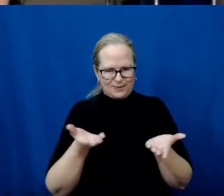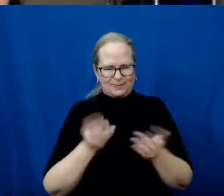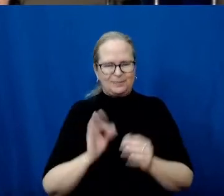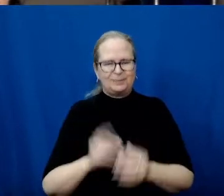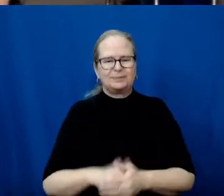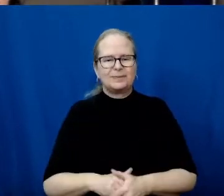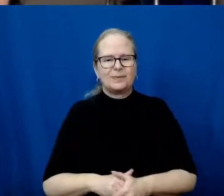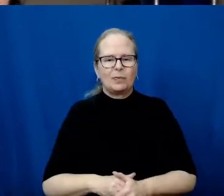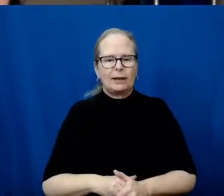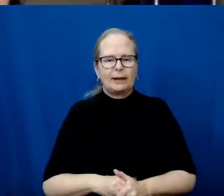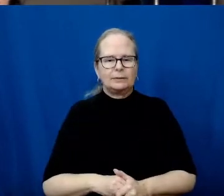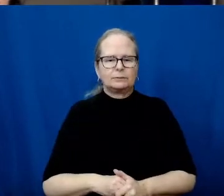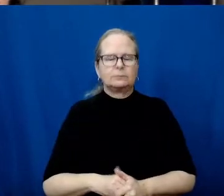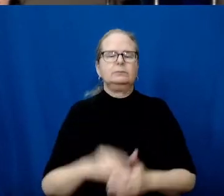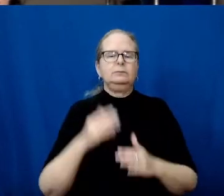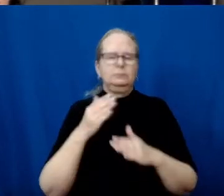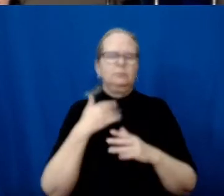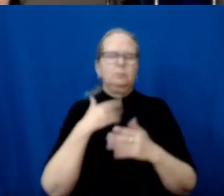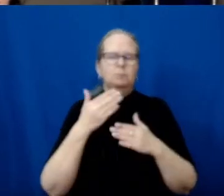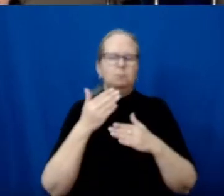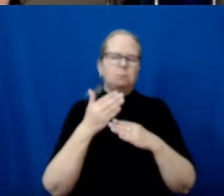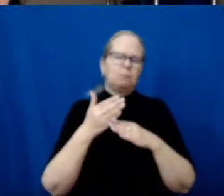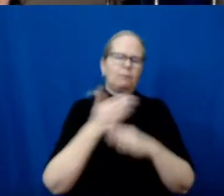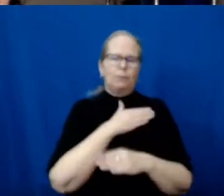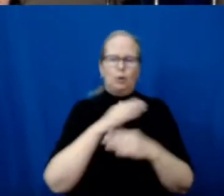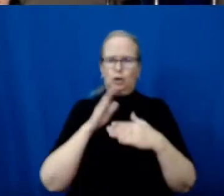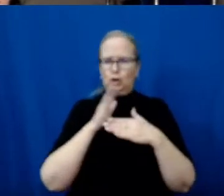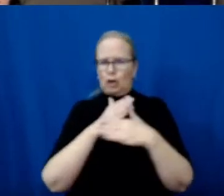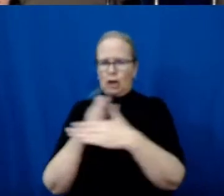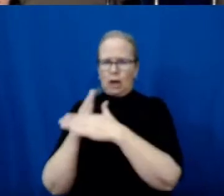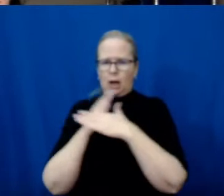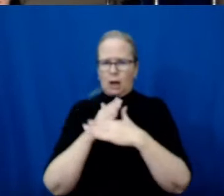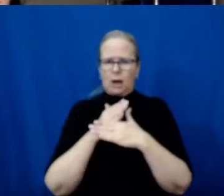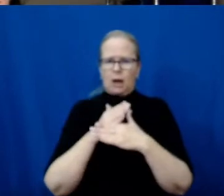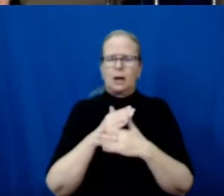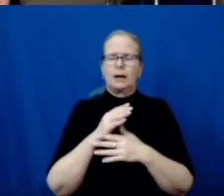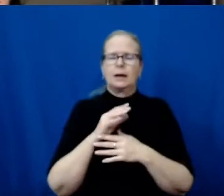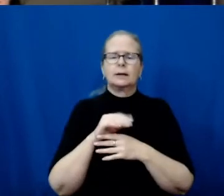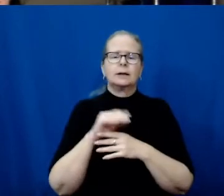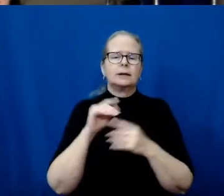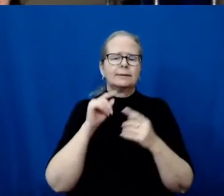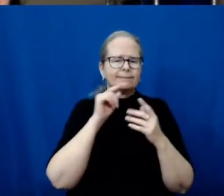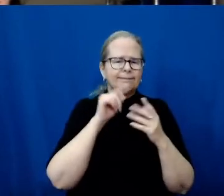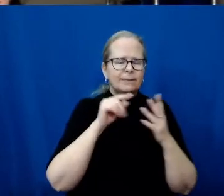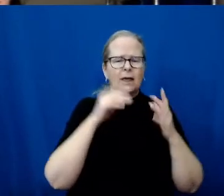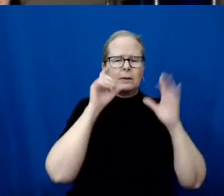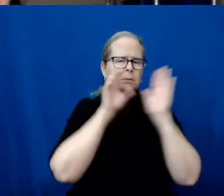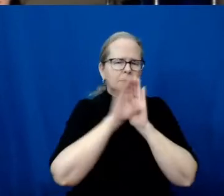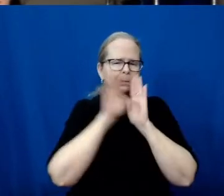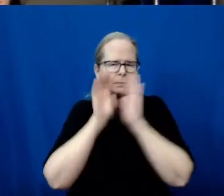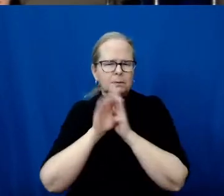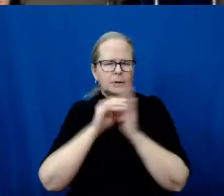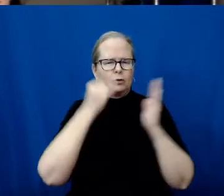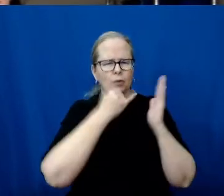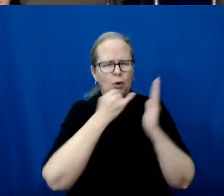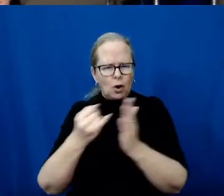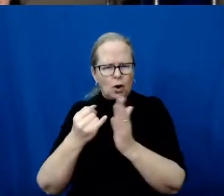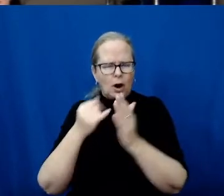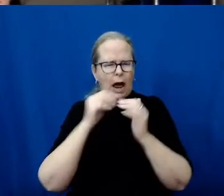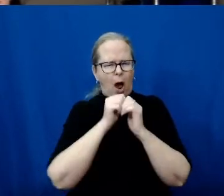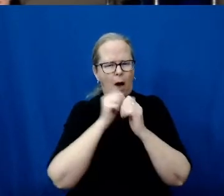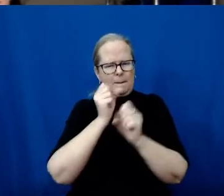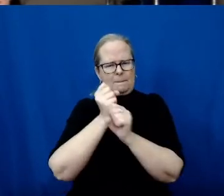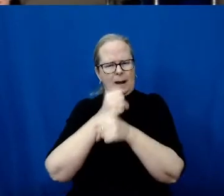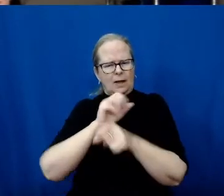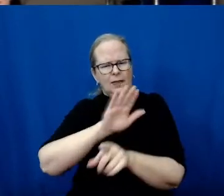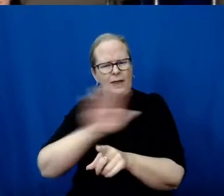options, some ways that one can approach this at home, just based on listening to Ryan's story, what are the couple